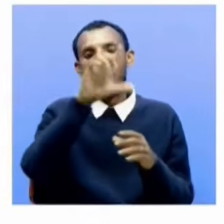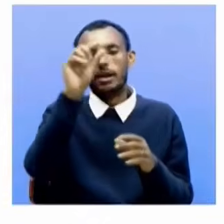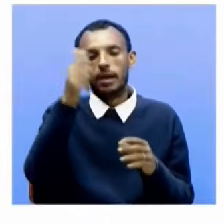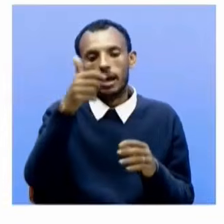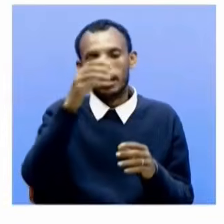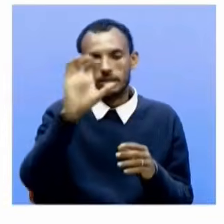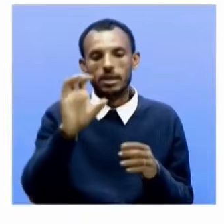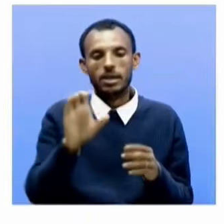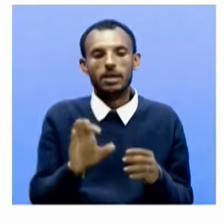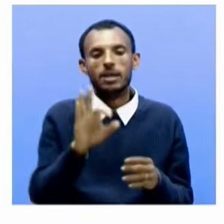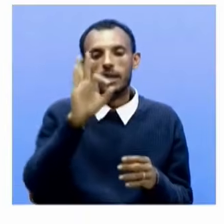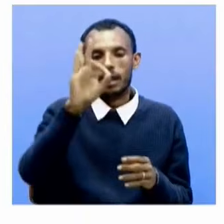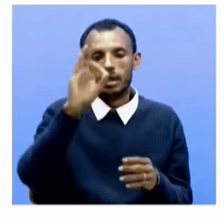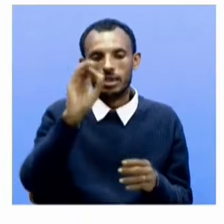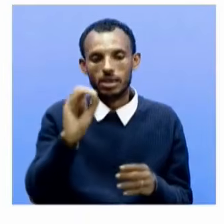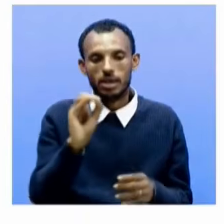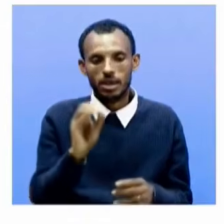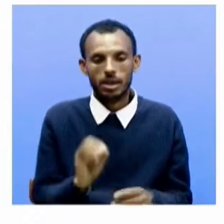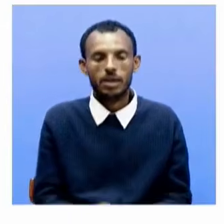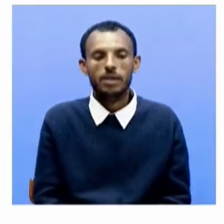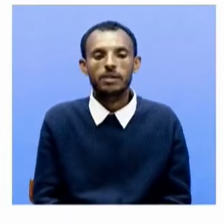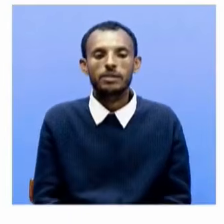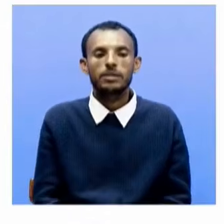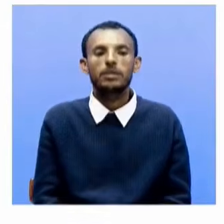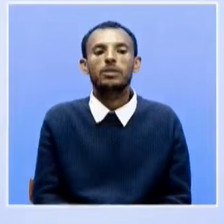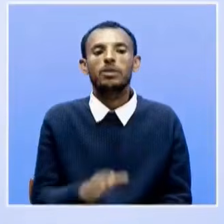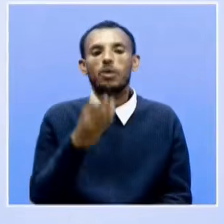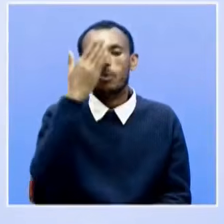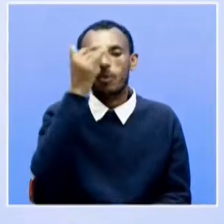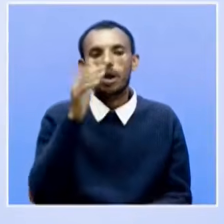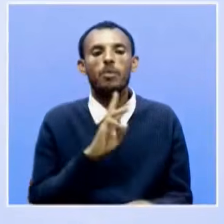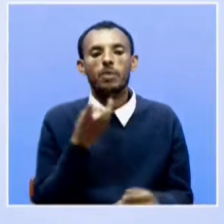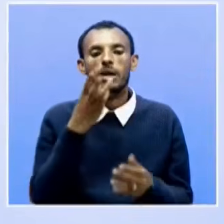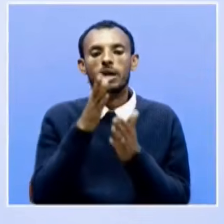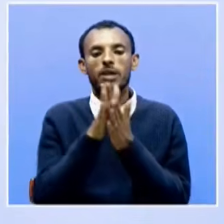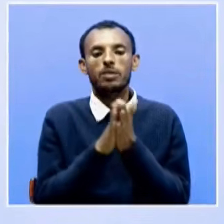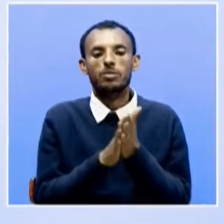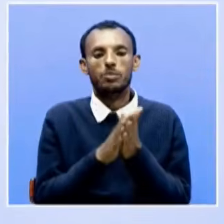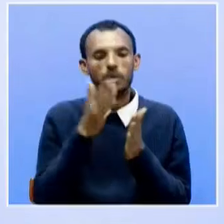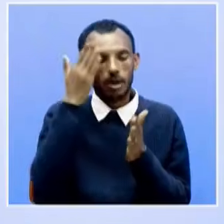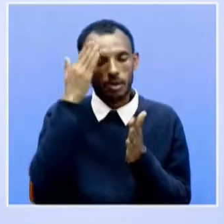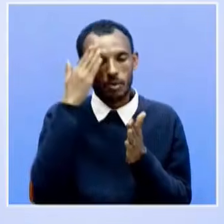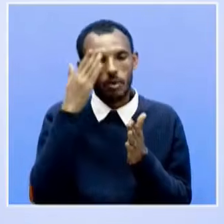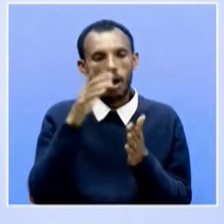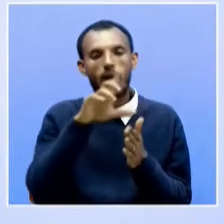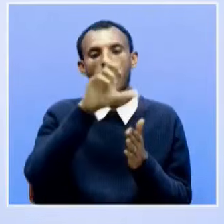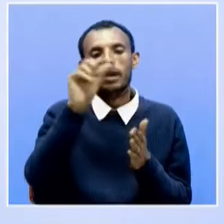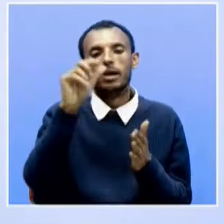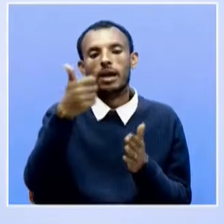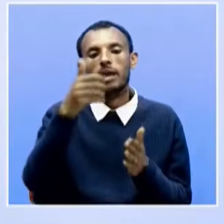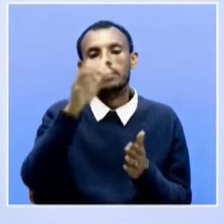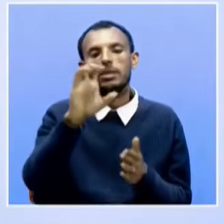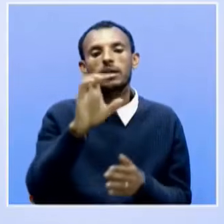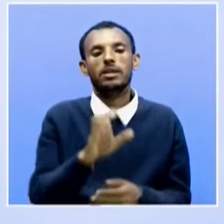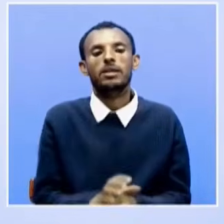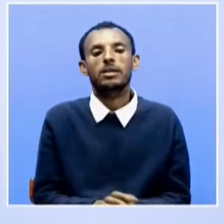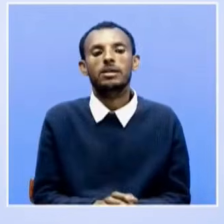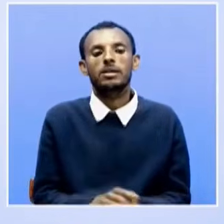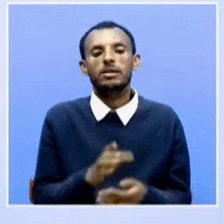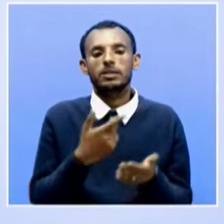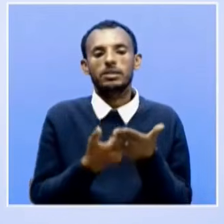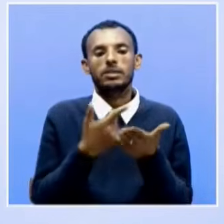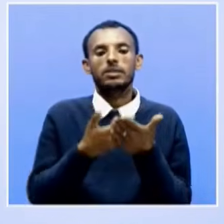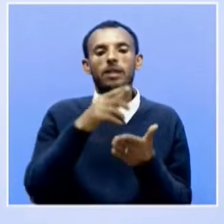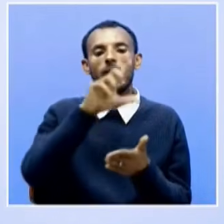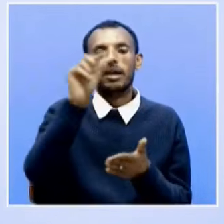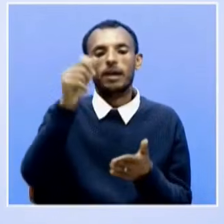is 90 degree. Now, why we need to know arc AC? This arc